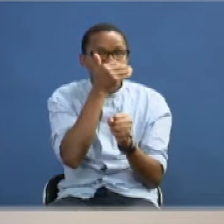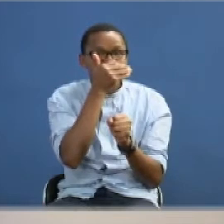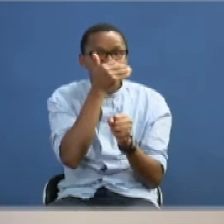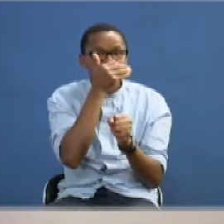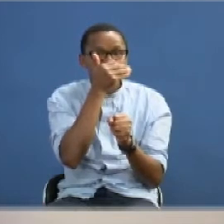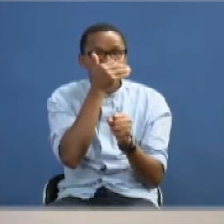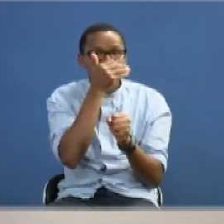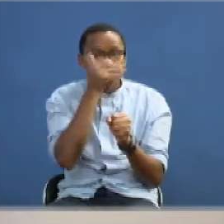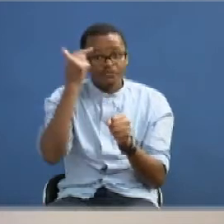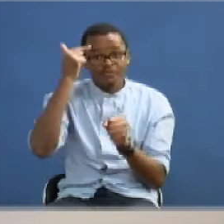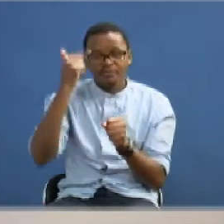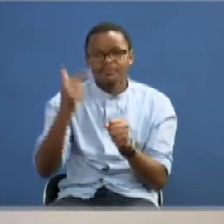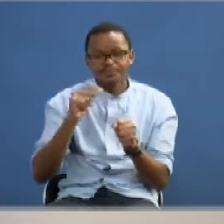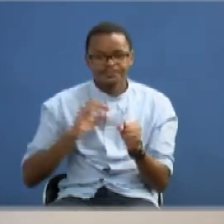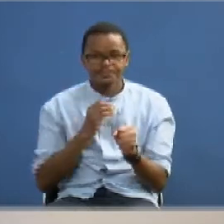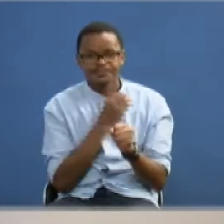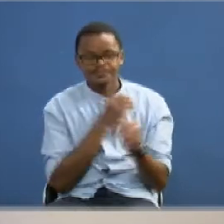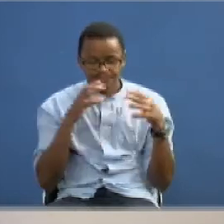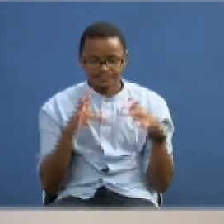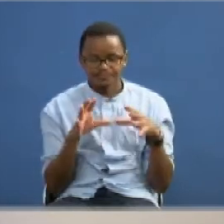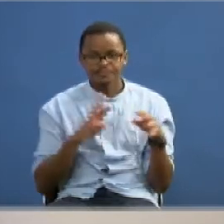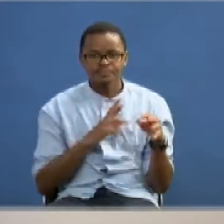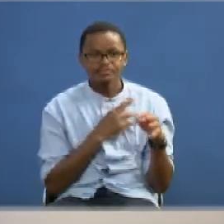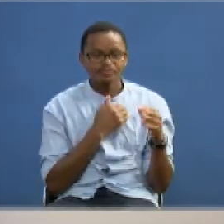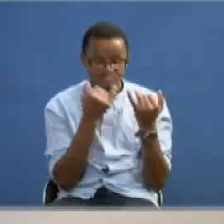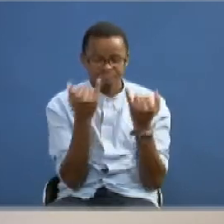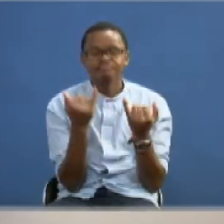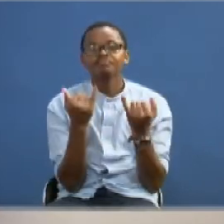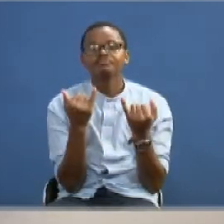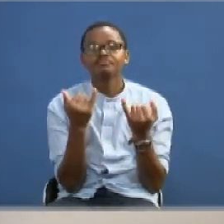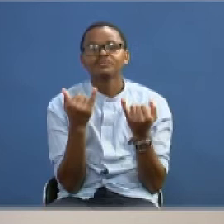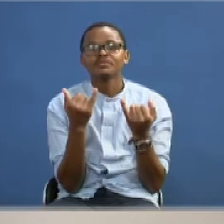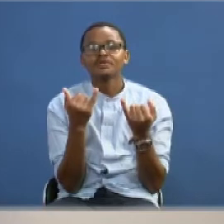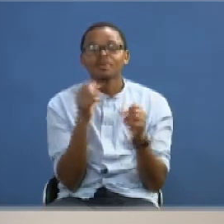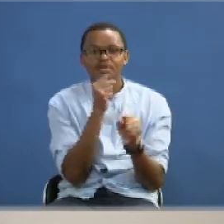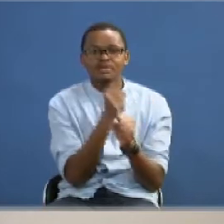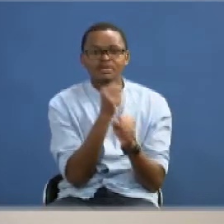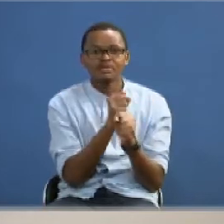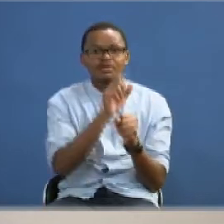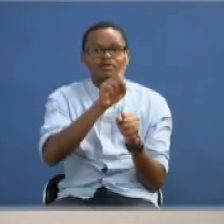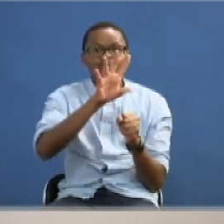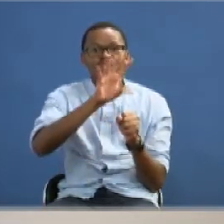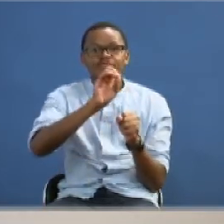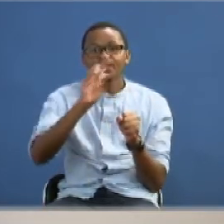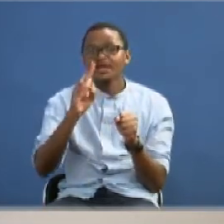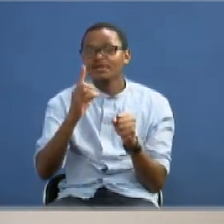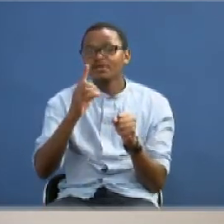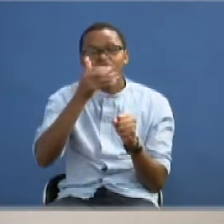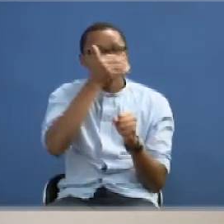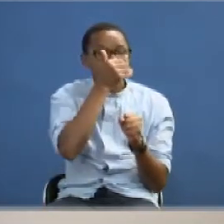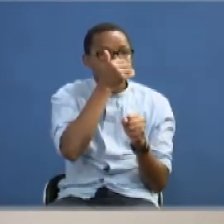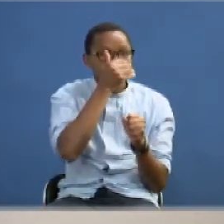face masks for our people. Right. We have so far engaged them to make 150,000 face